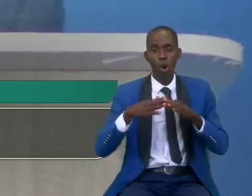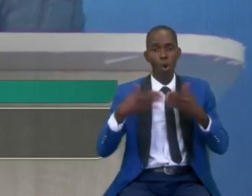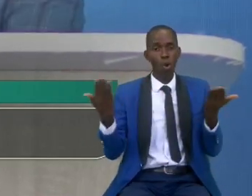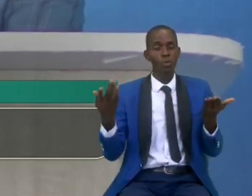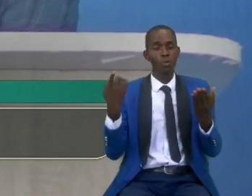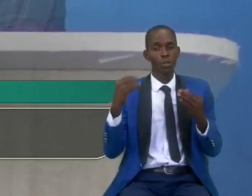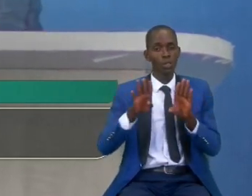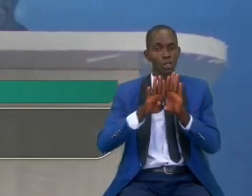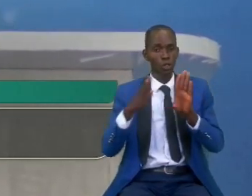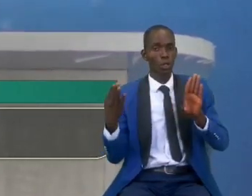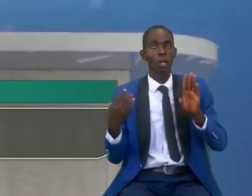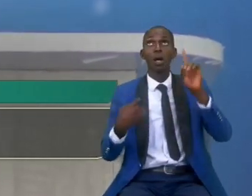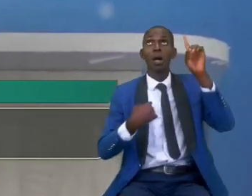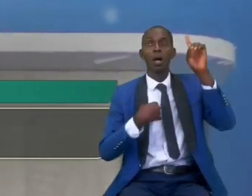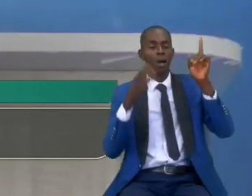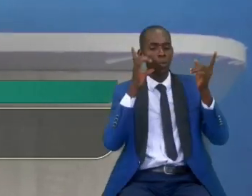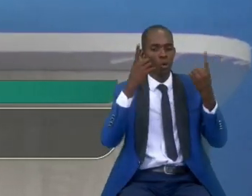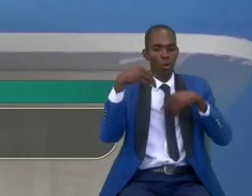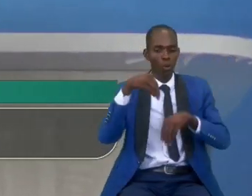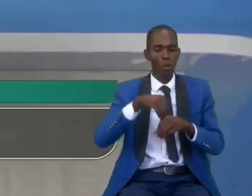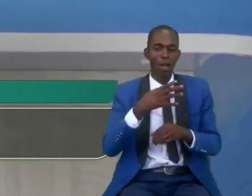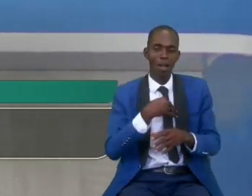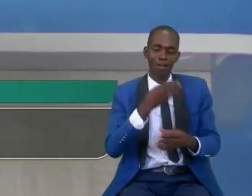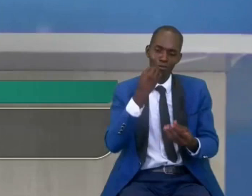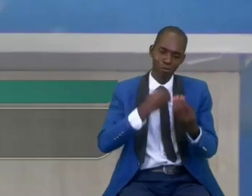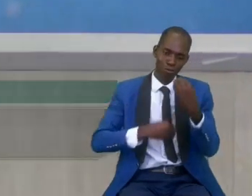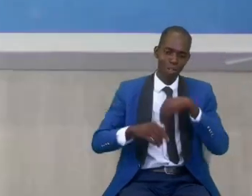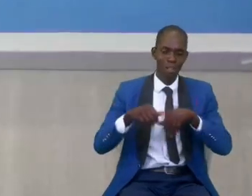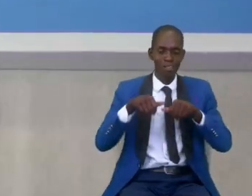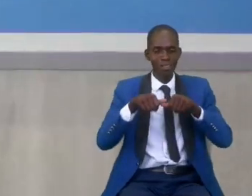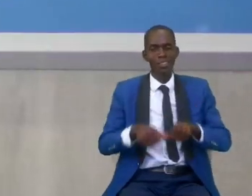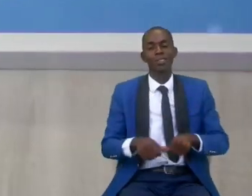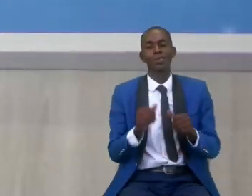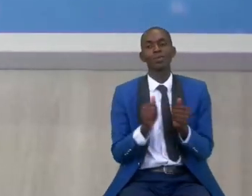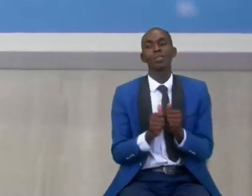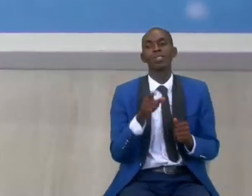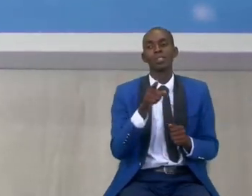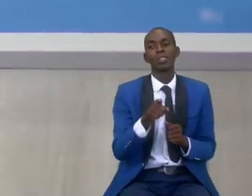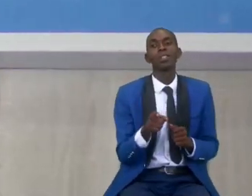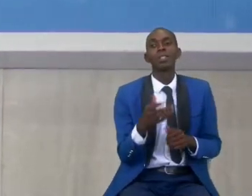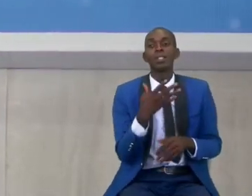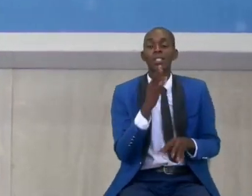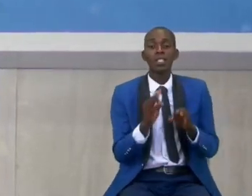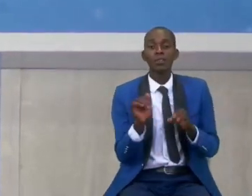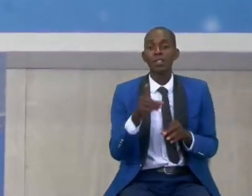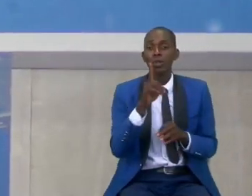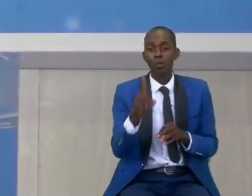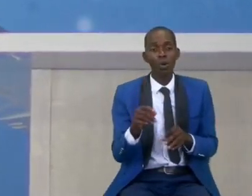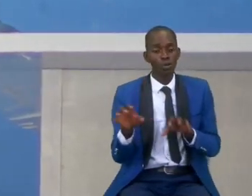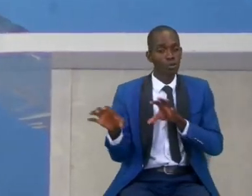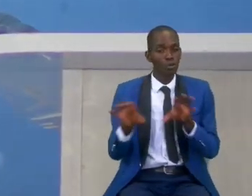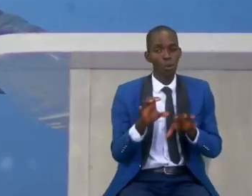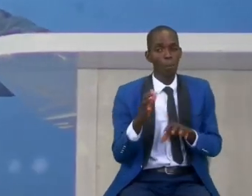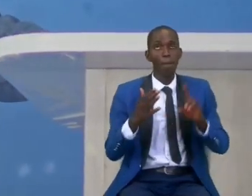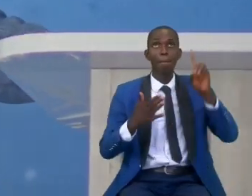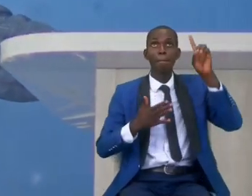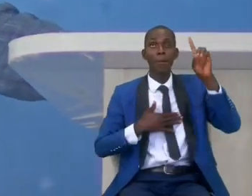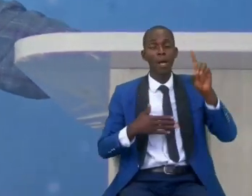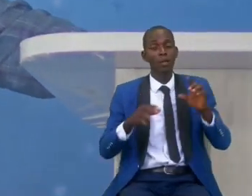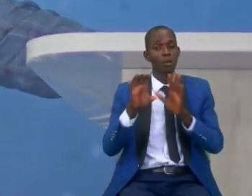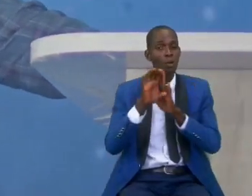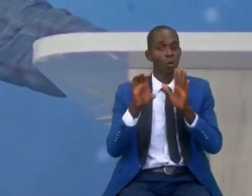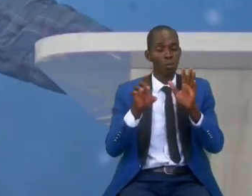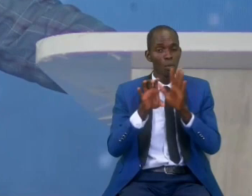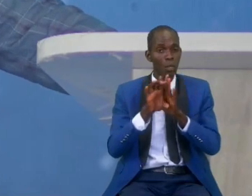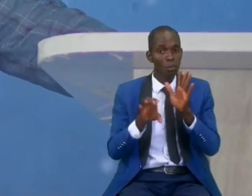If anyone loves me and loves my commandment, I and the Father will come into him and dwell with